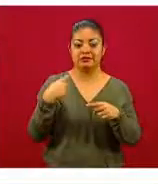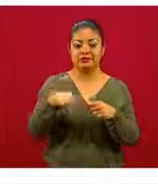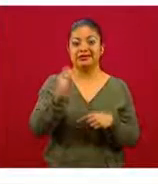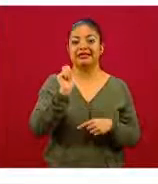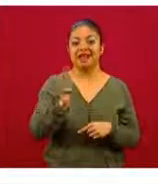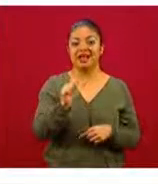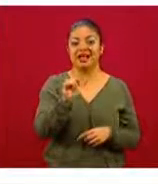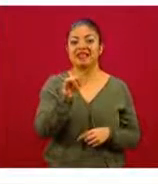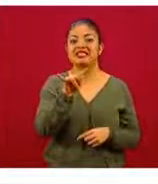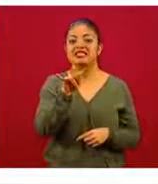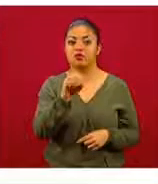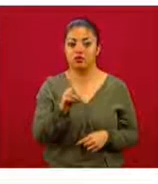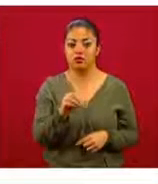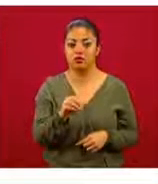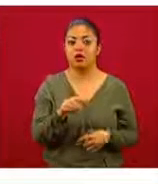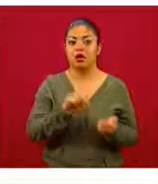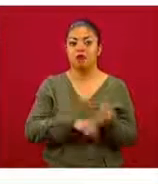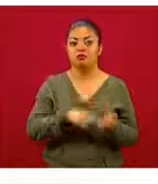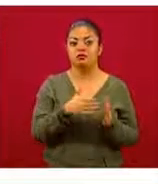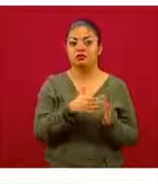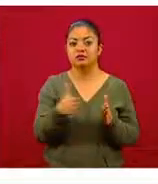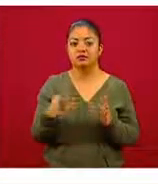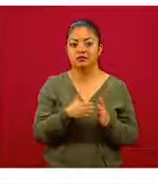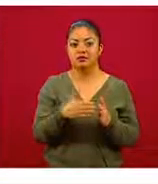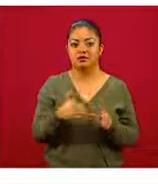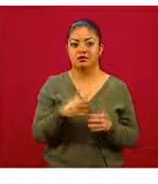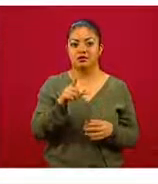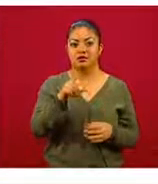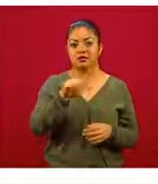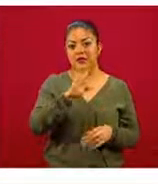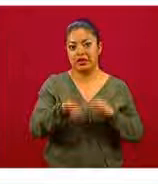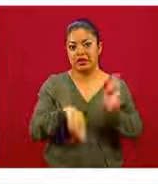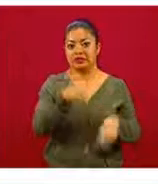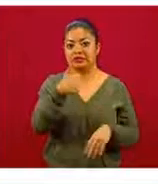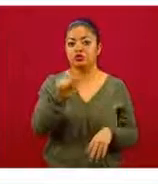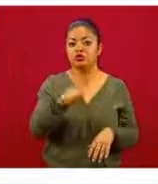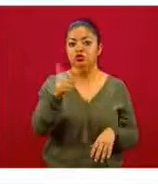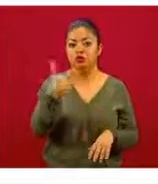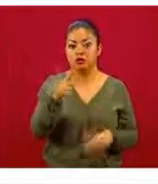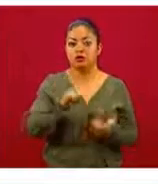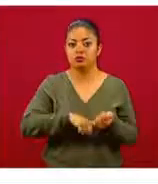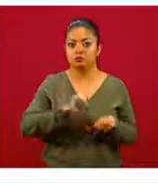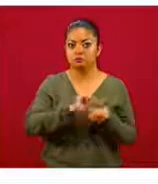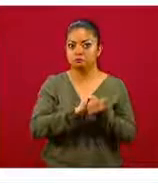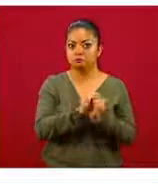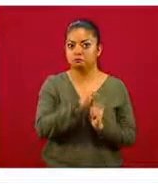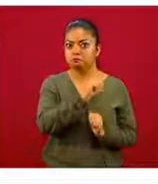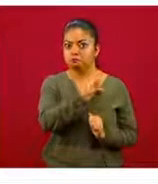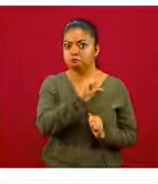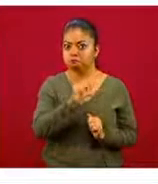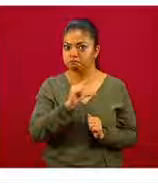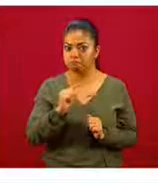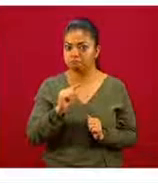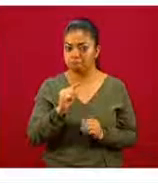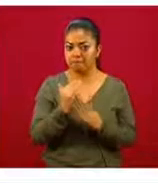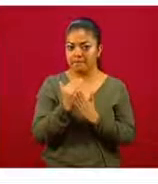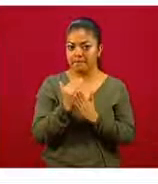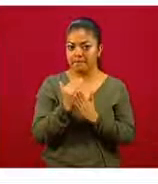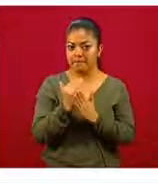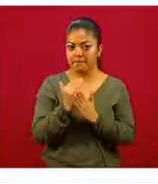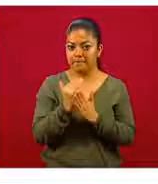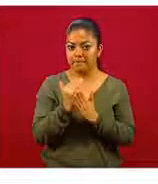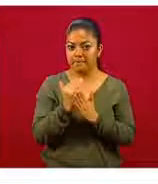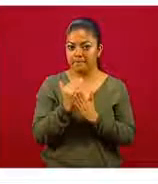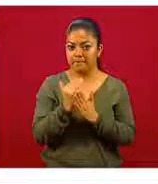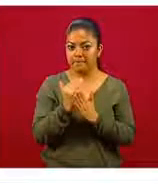epidemia. Y la tasa de 1,200,514 letalidad global está confirmed en cases over the 6.7. last Ha 14 habido un days. ligero descenso The en los global últimos 4 días. mortality index La